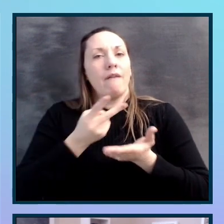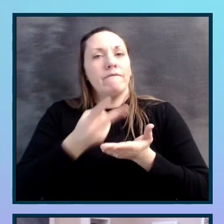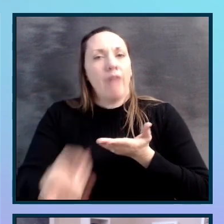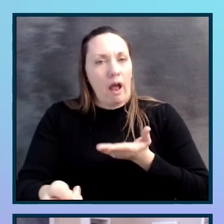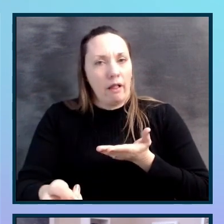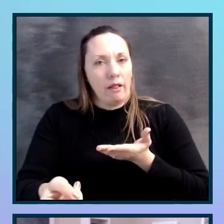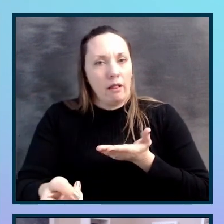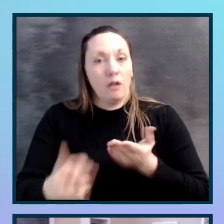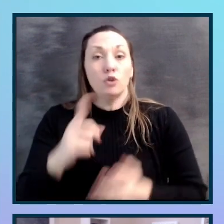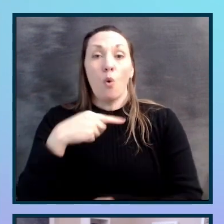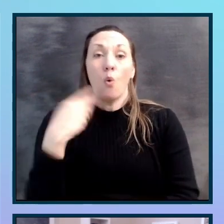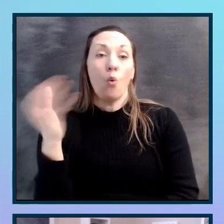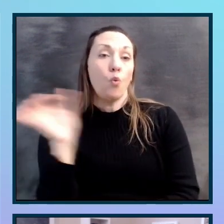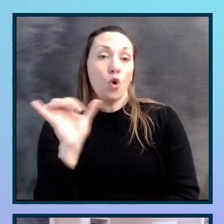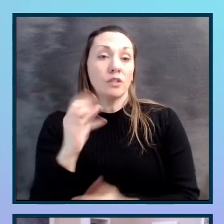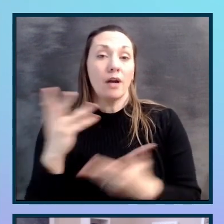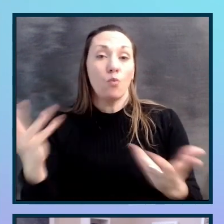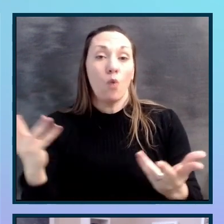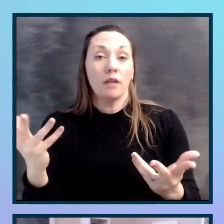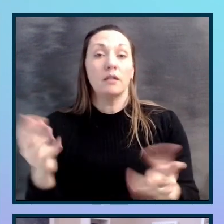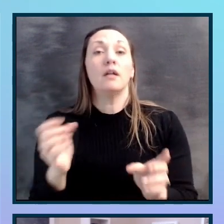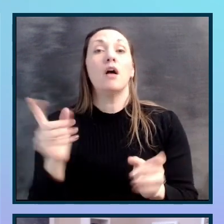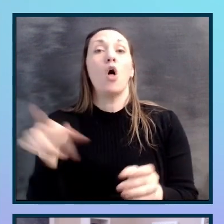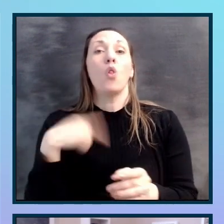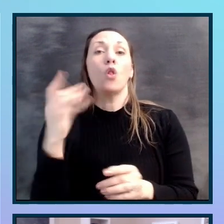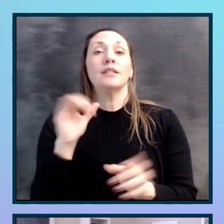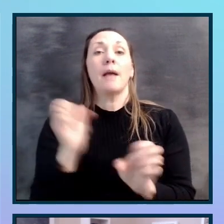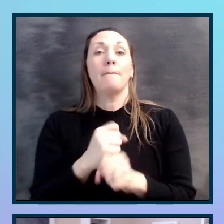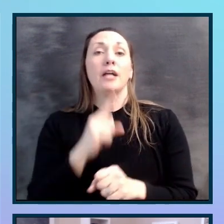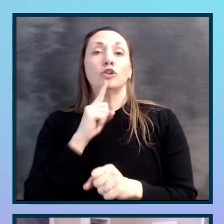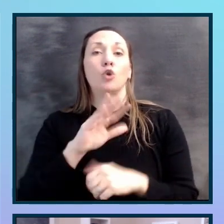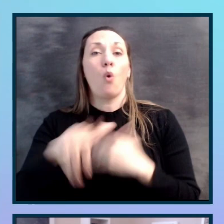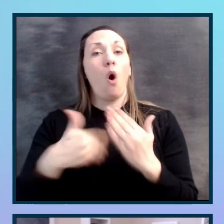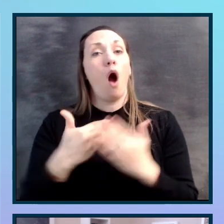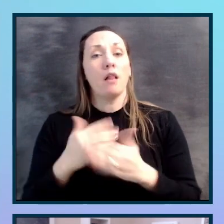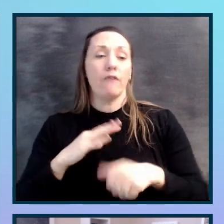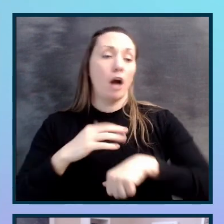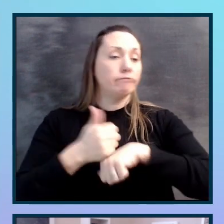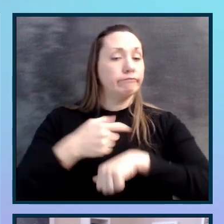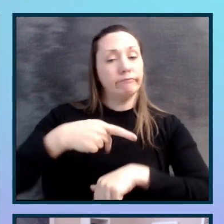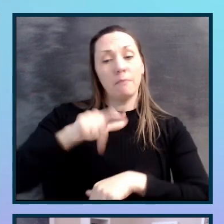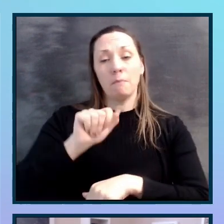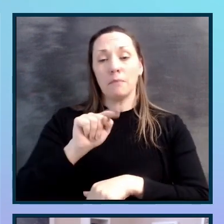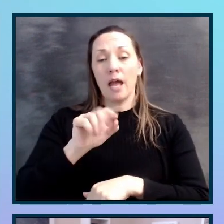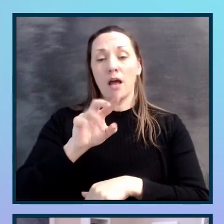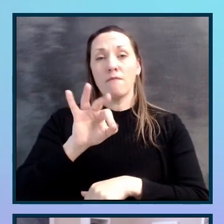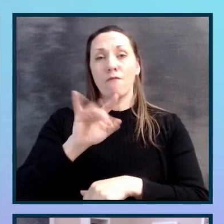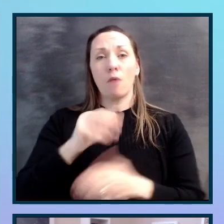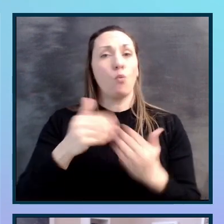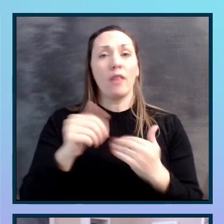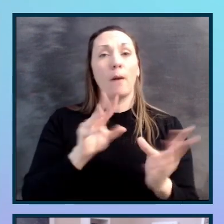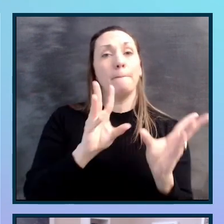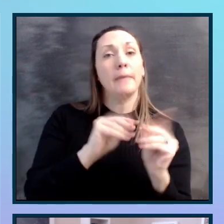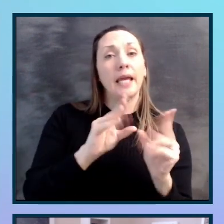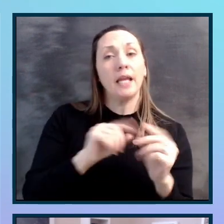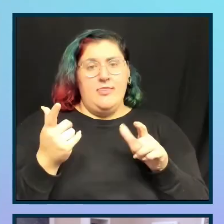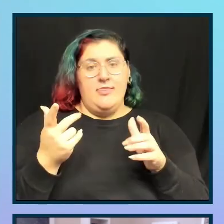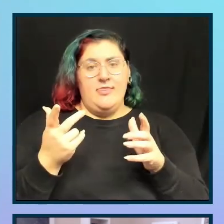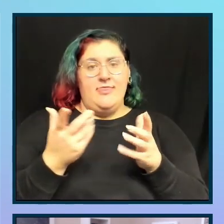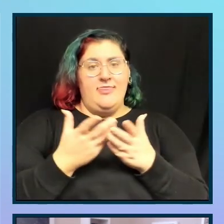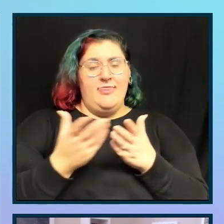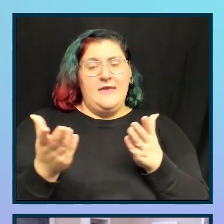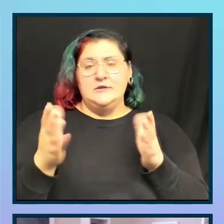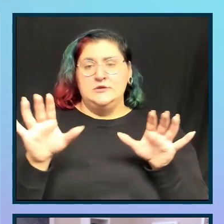like? It looks like making sure that all of our platforms, whether they are meeting platforms or video platforms or